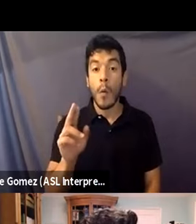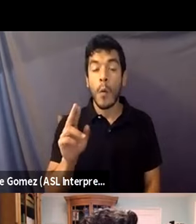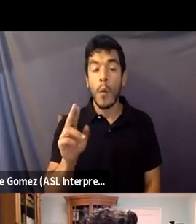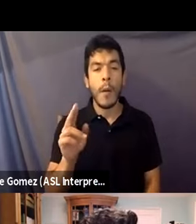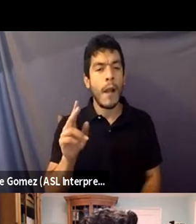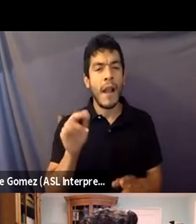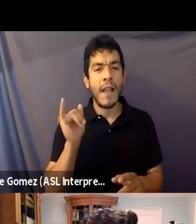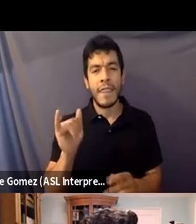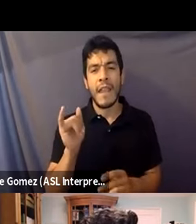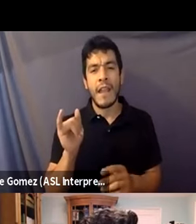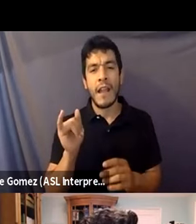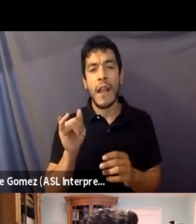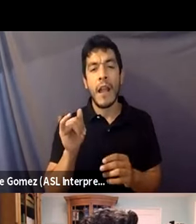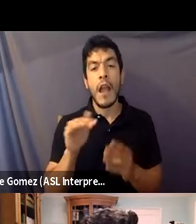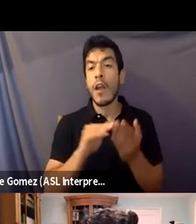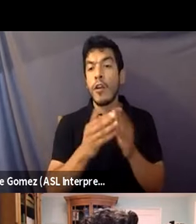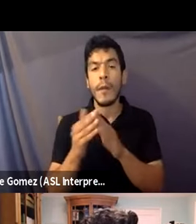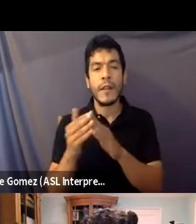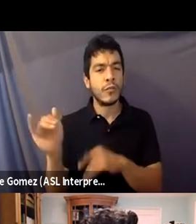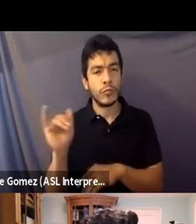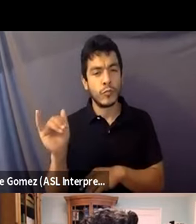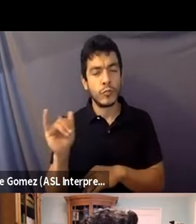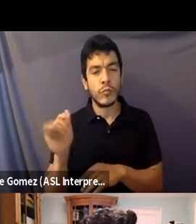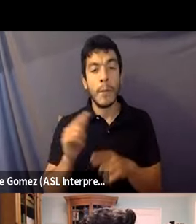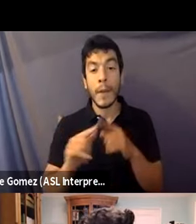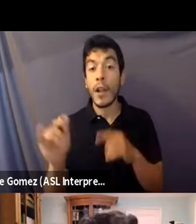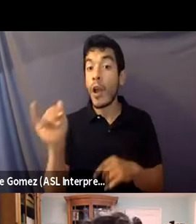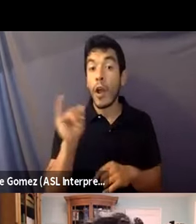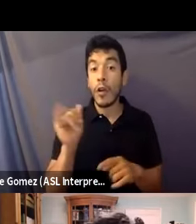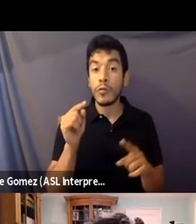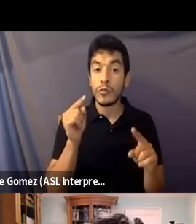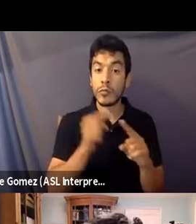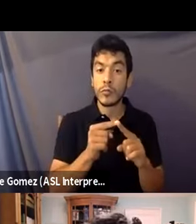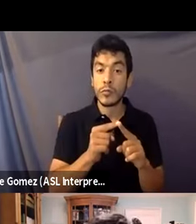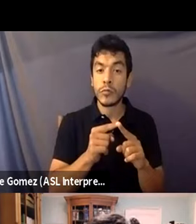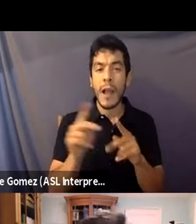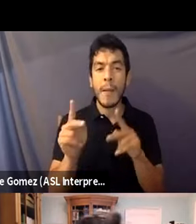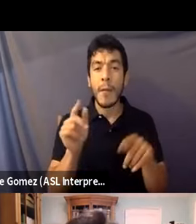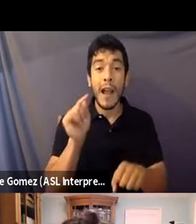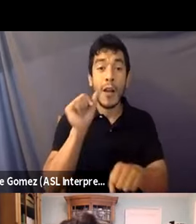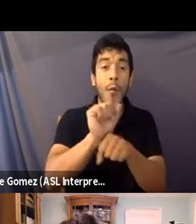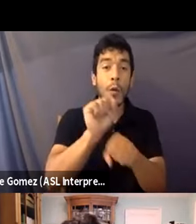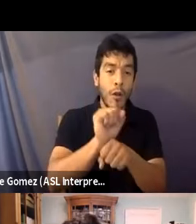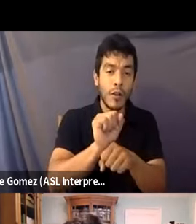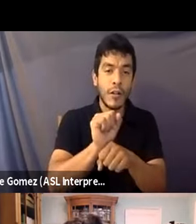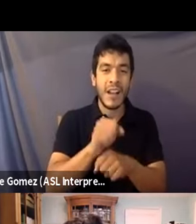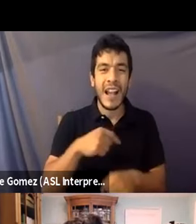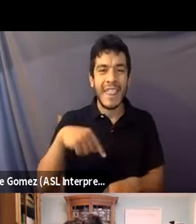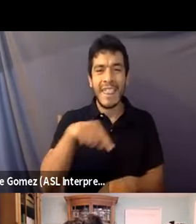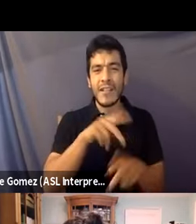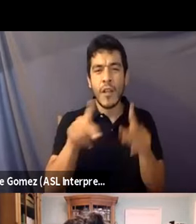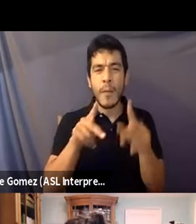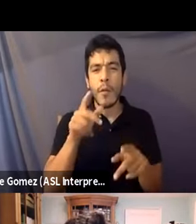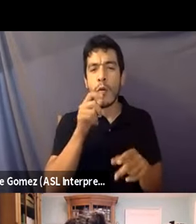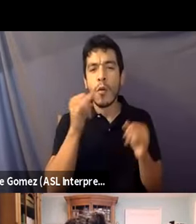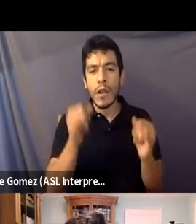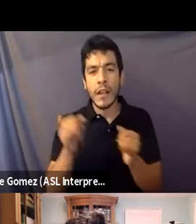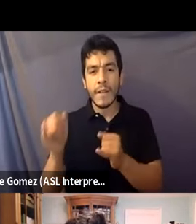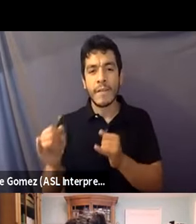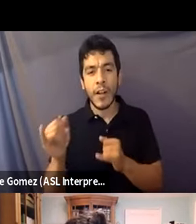really is that blame, but it's also towards people at work, right? These are, these are individuals that